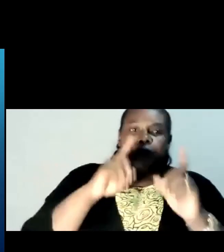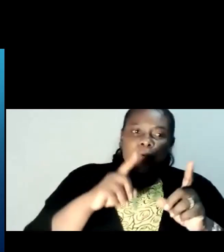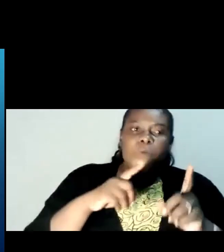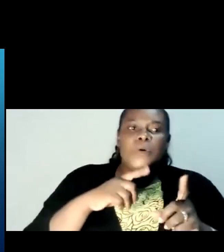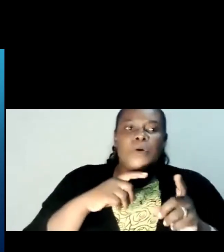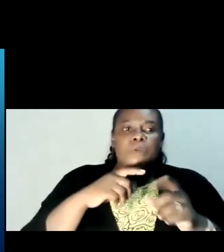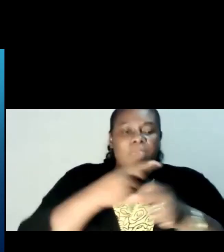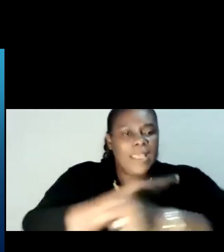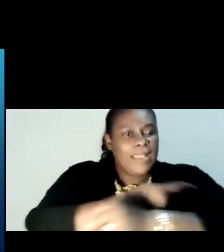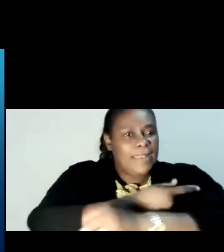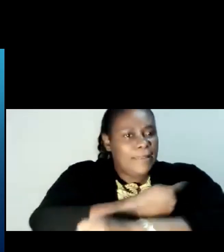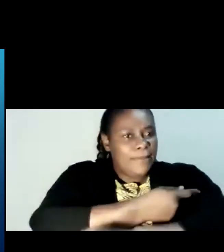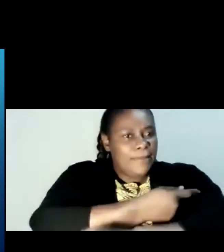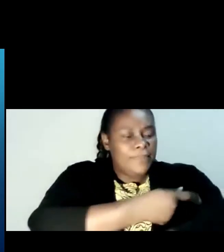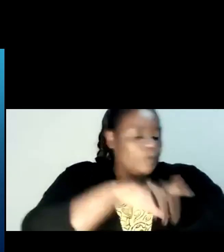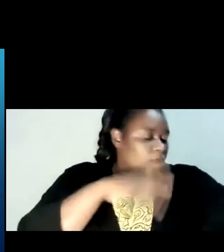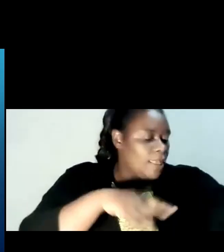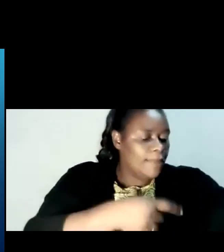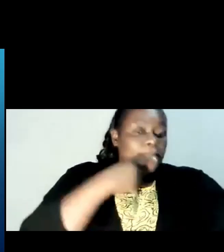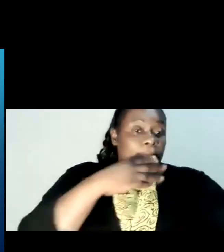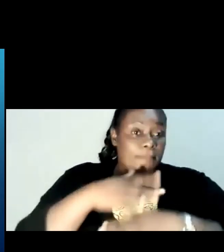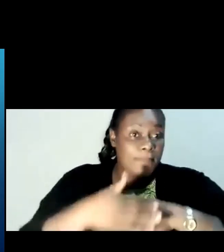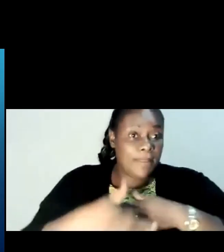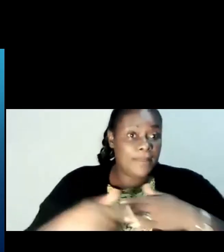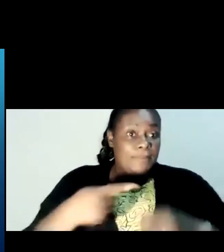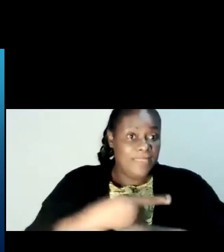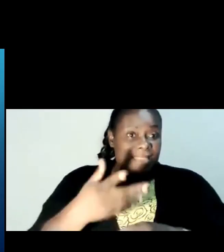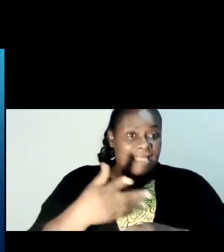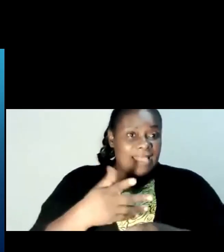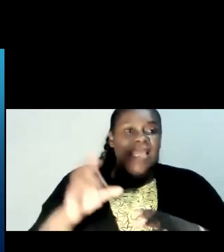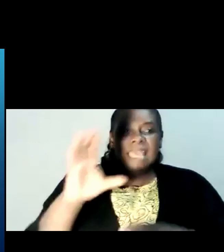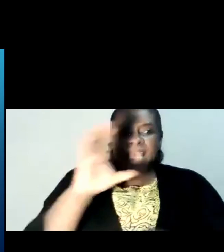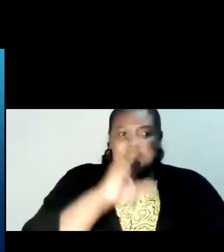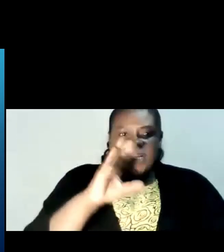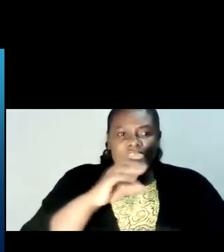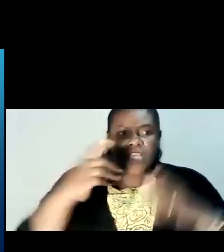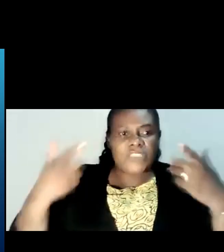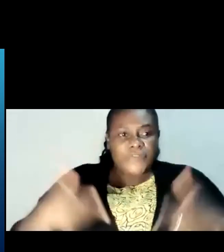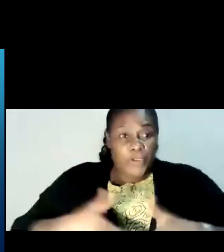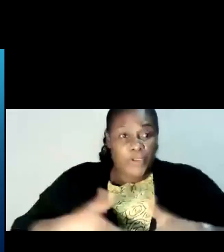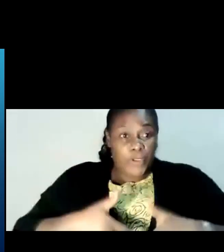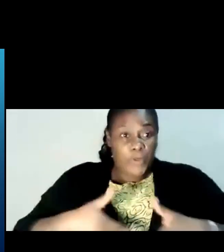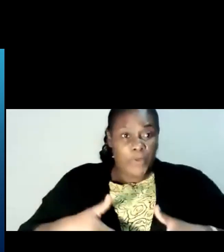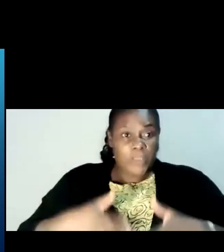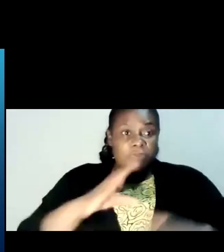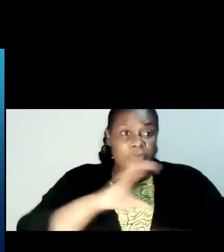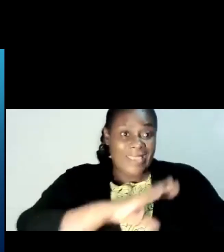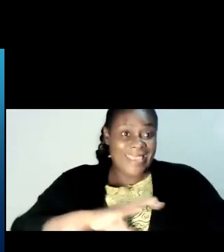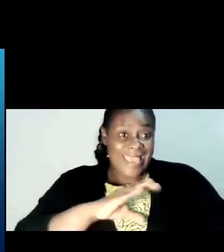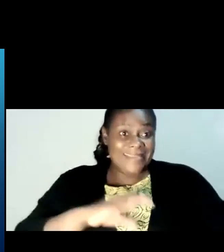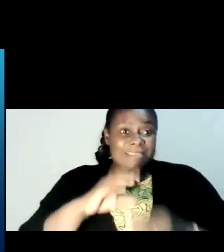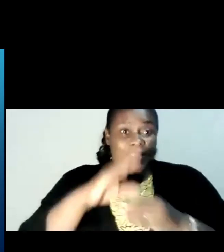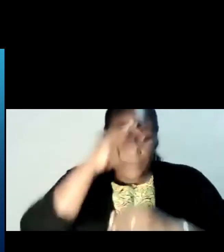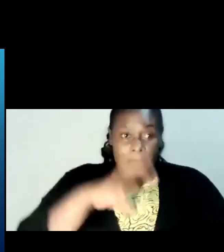prostate specific antigen test, which checks for prostate cancer in men over